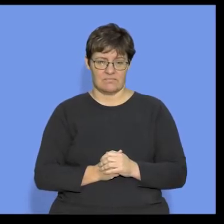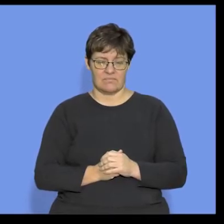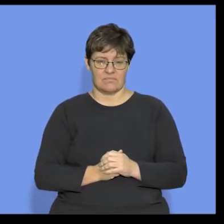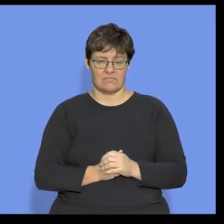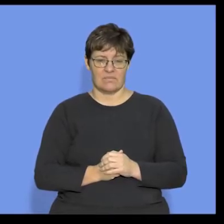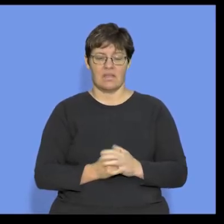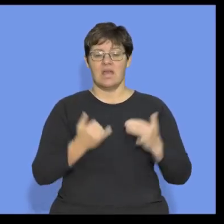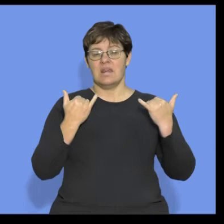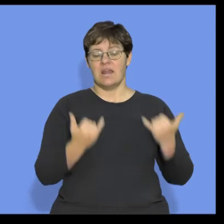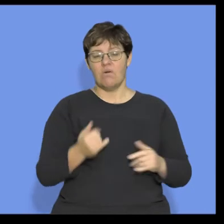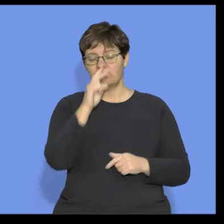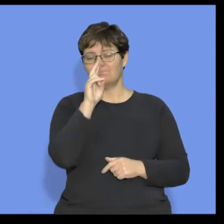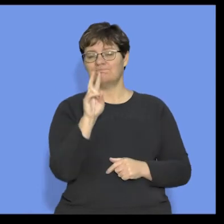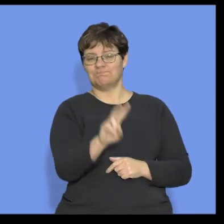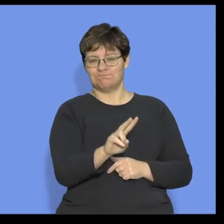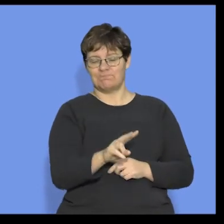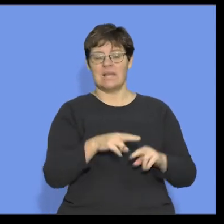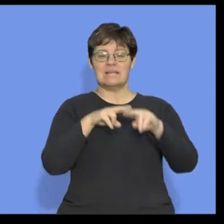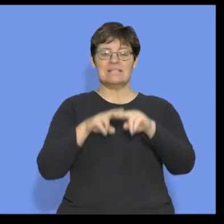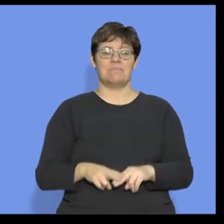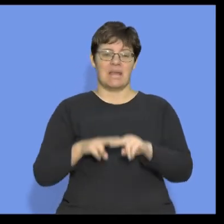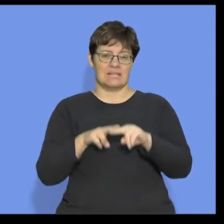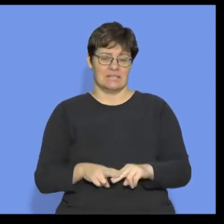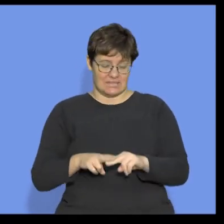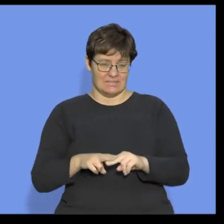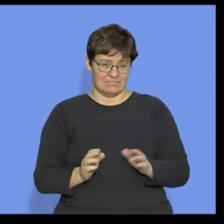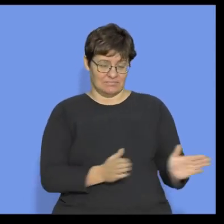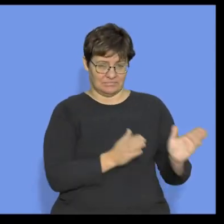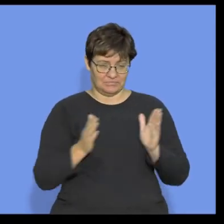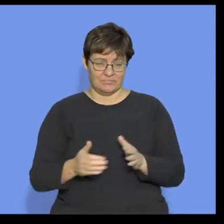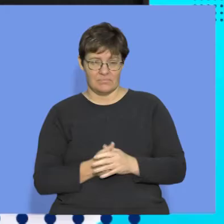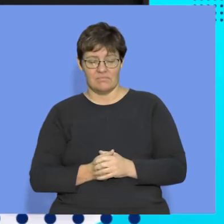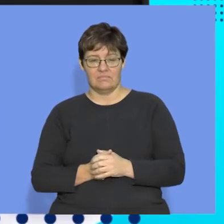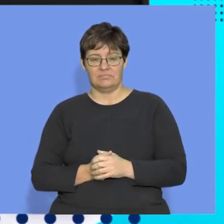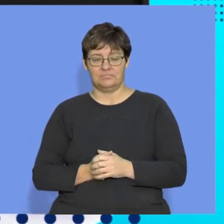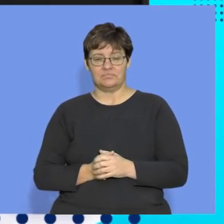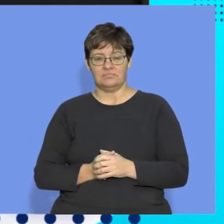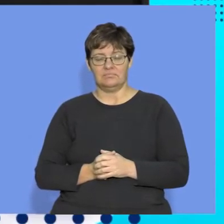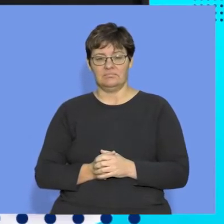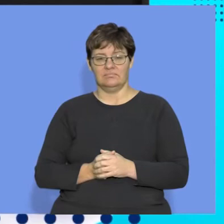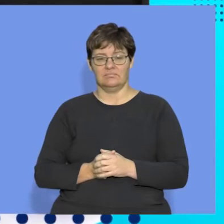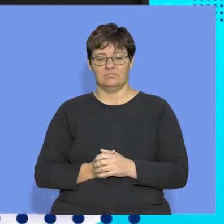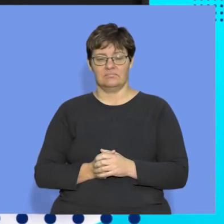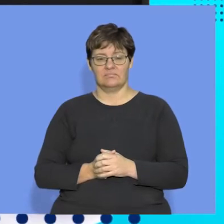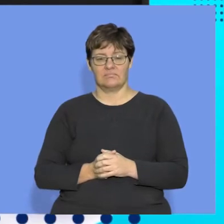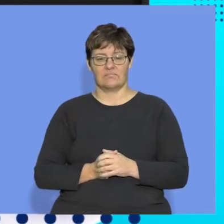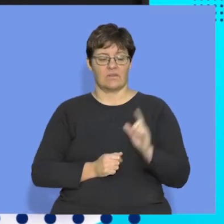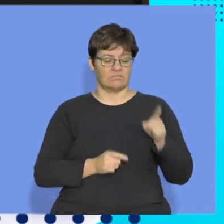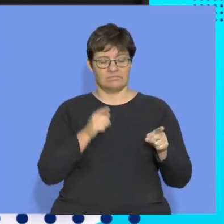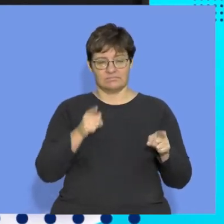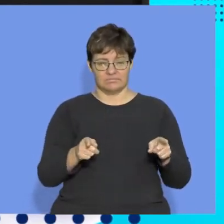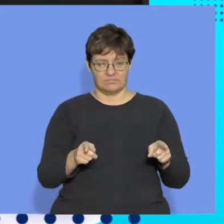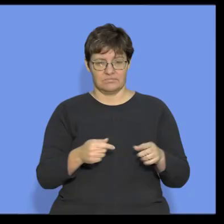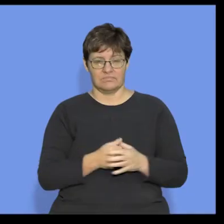Now, let's look at what is dependent event. Okay. So two successive events